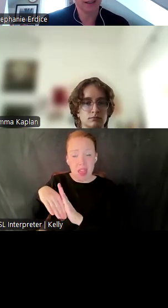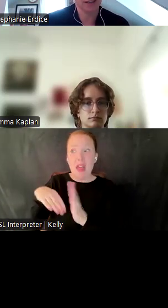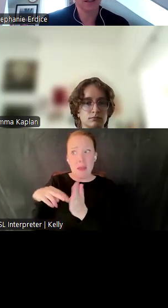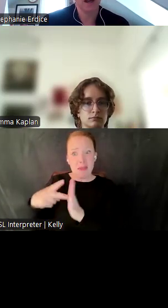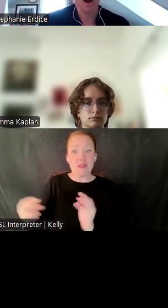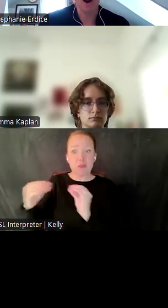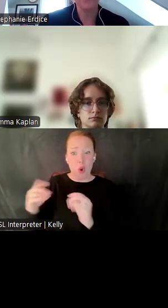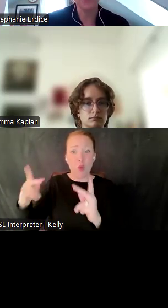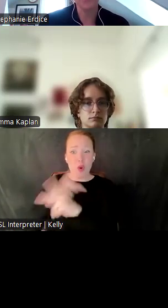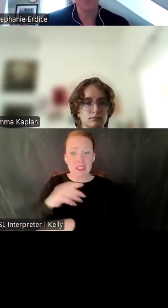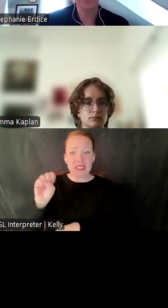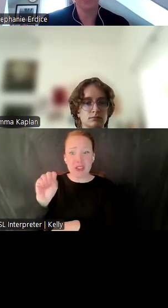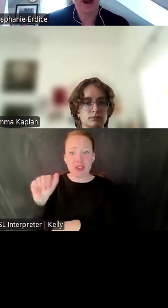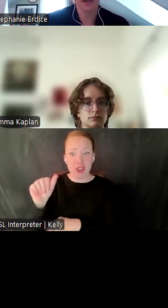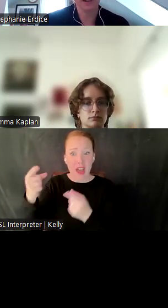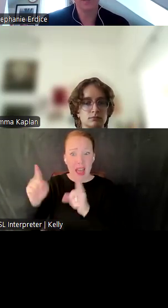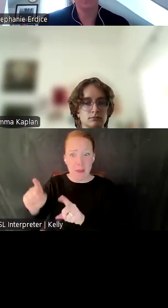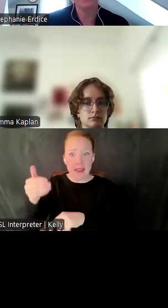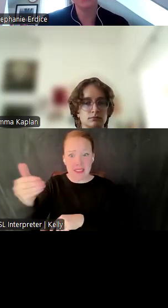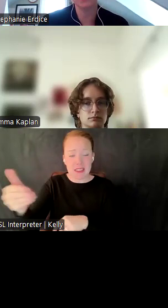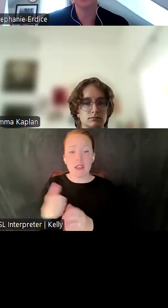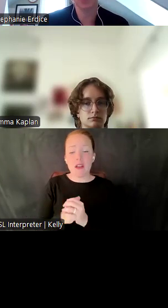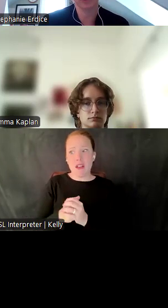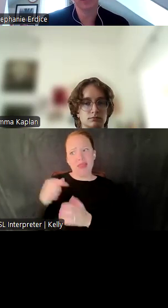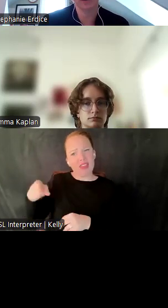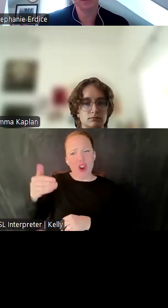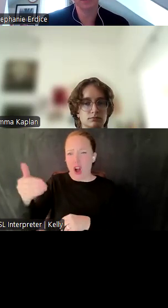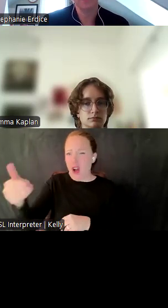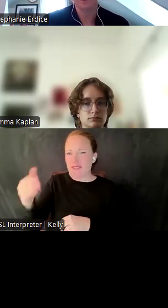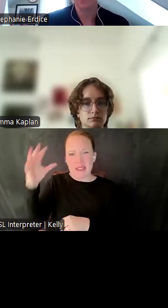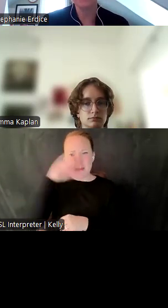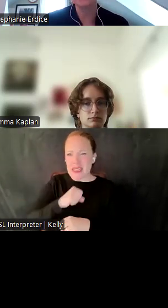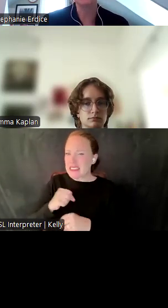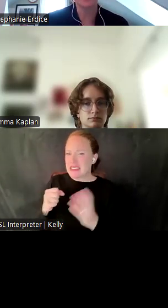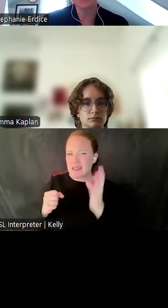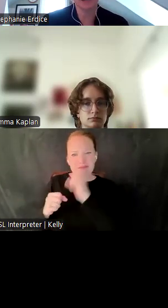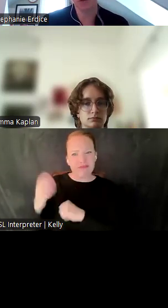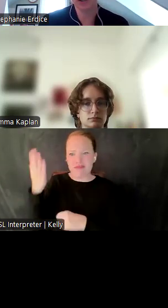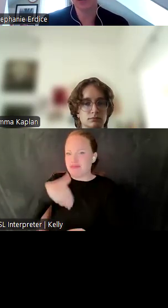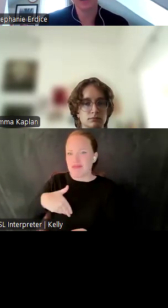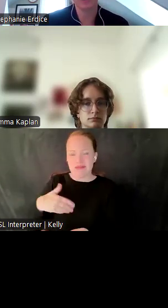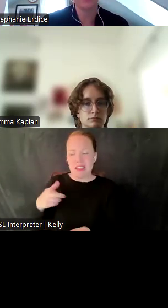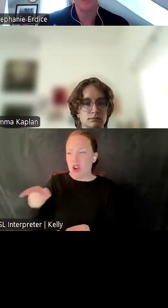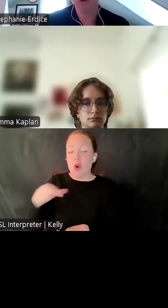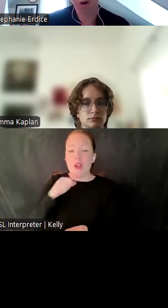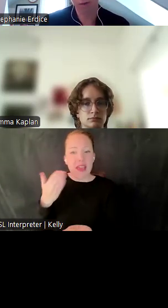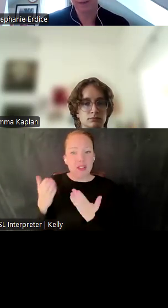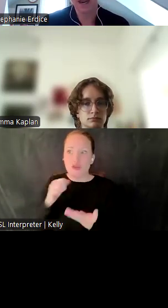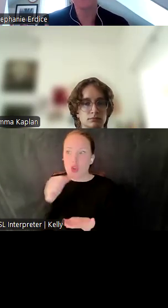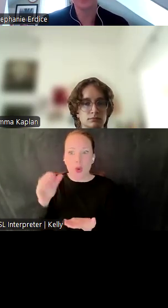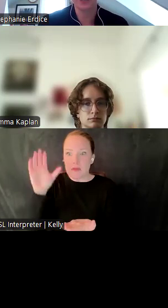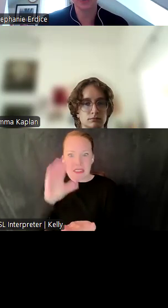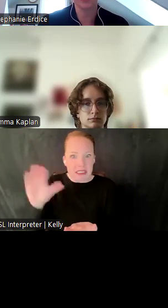marginalized identities often fall through the cracks when seeking support services, or they do not seek support services at